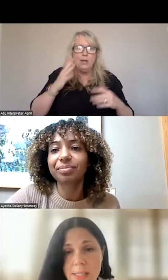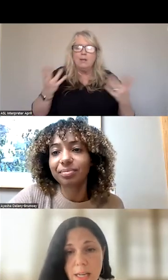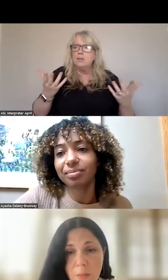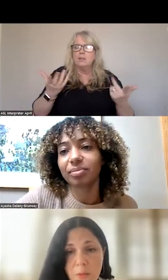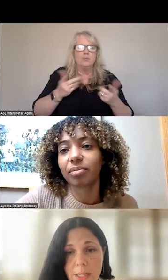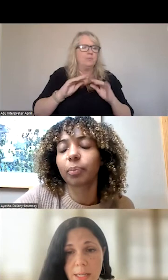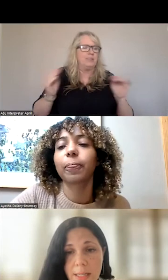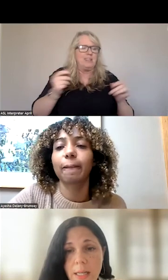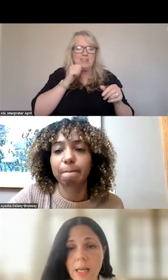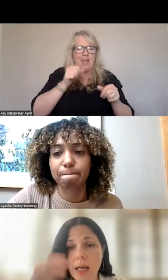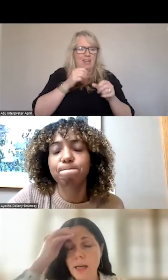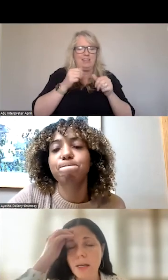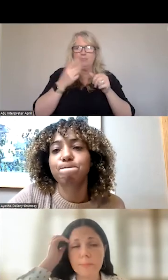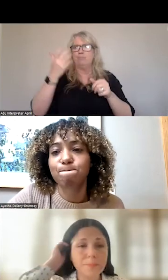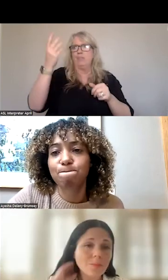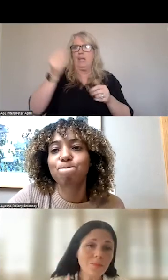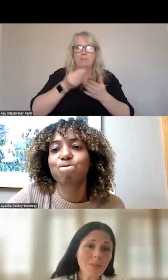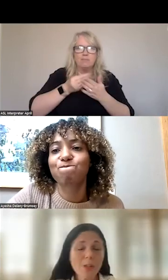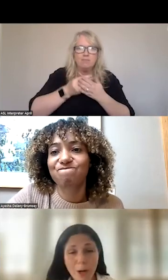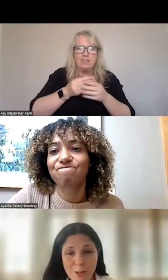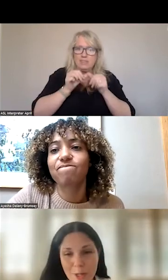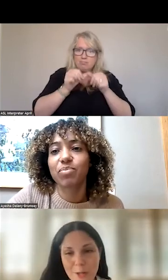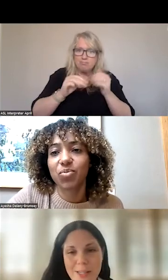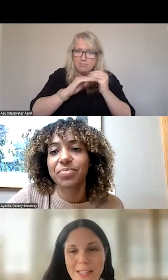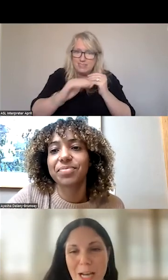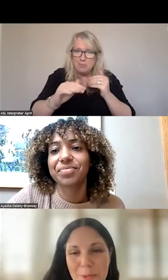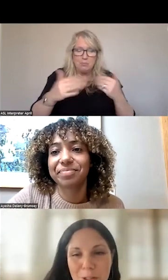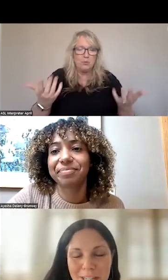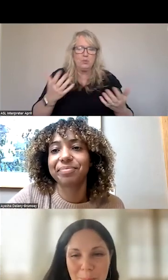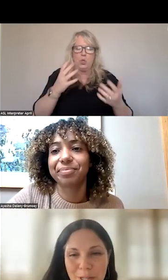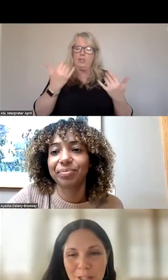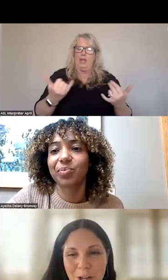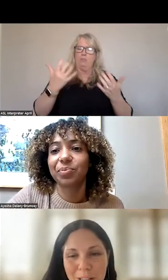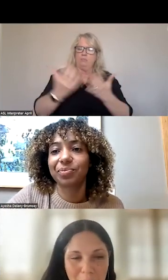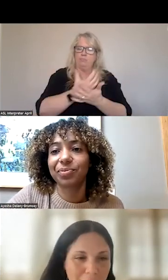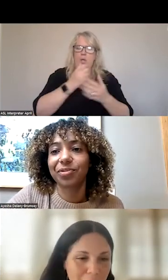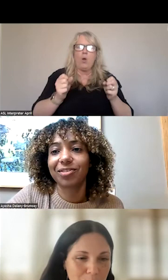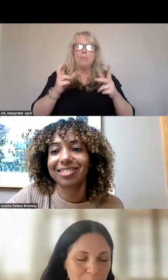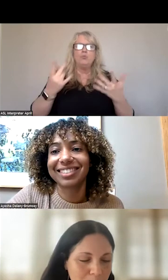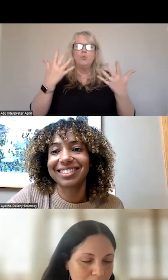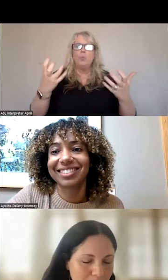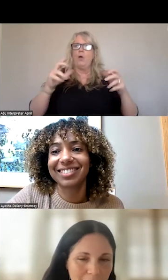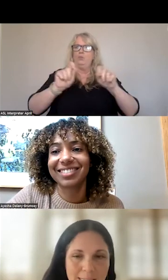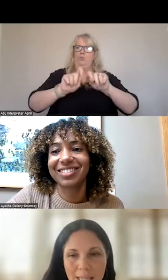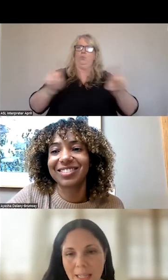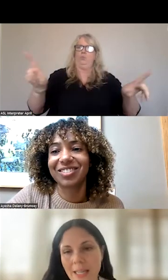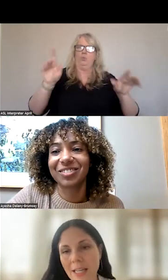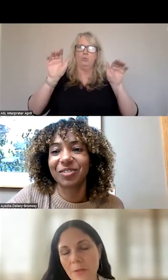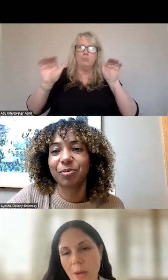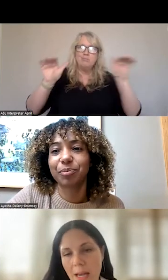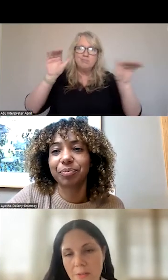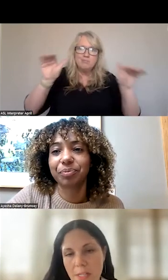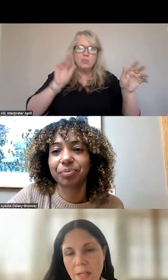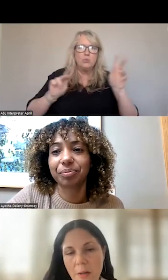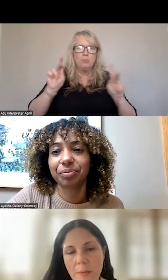enough sustainable funding. So I also want to use this as an opportunity to put a call out there to people who are listening. If